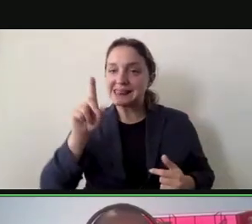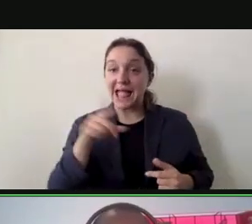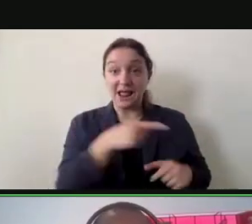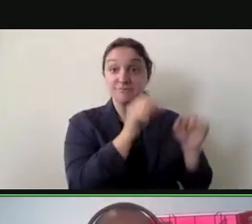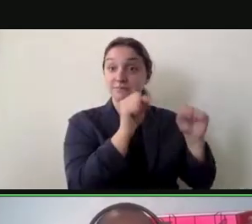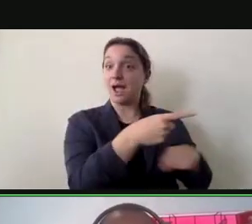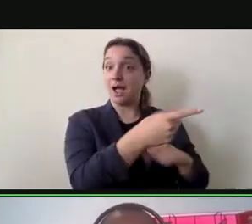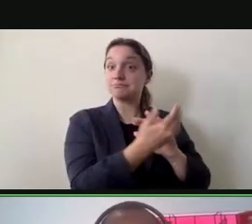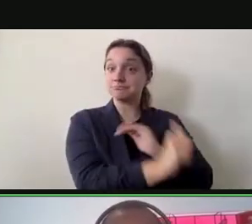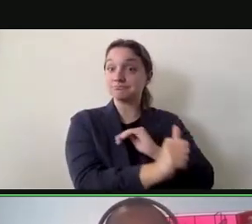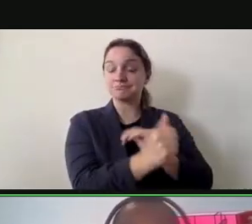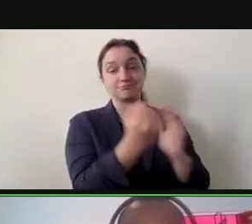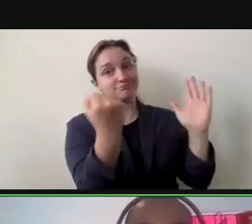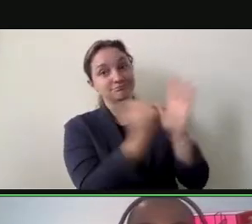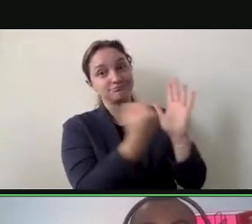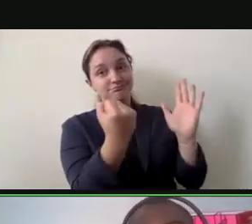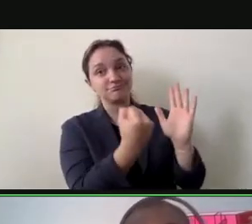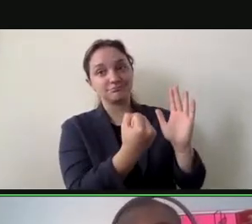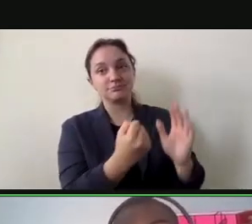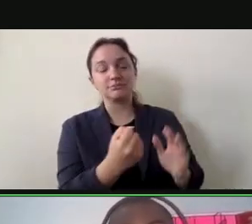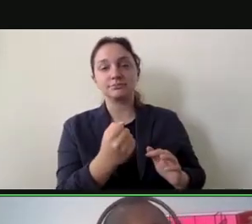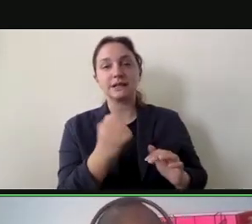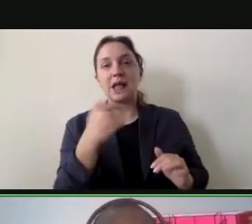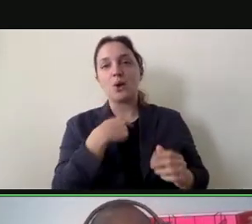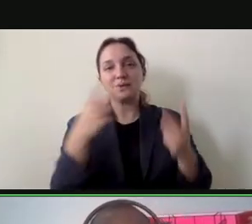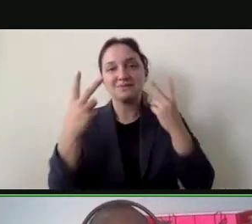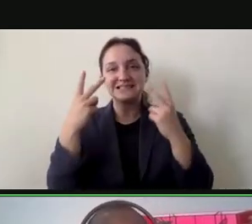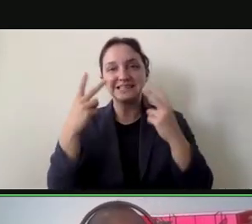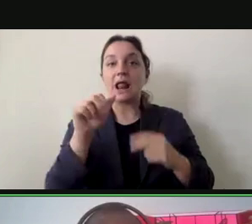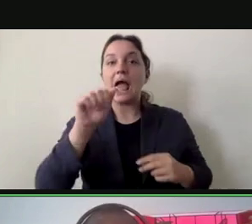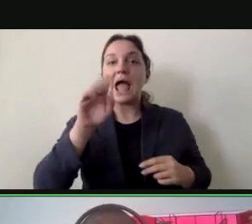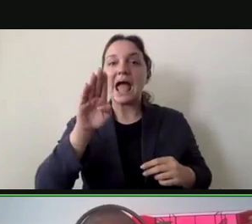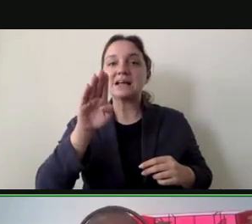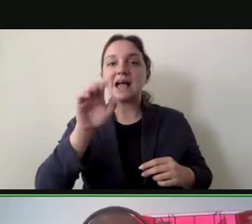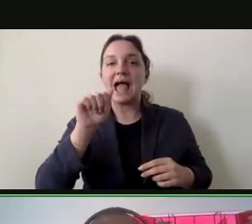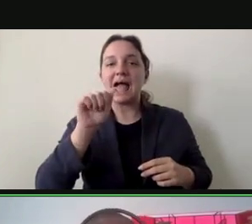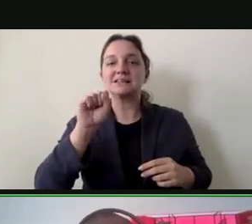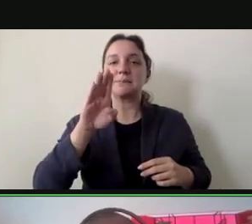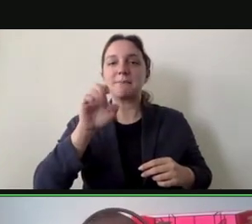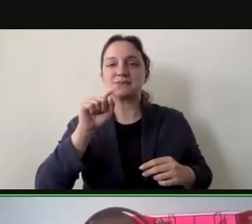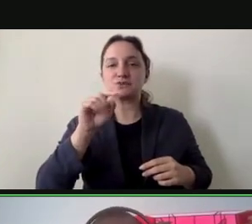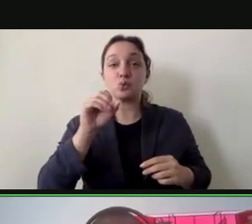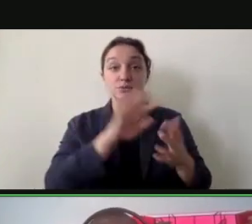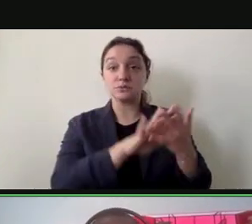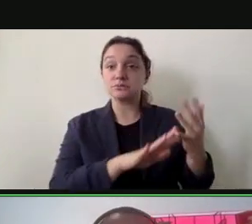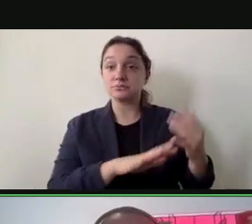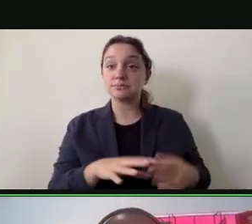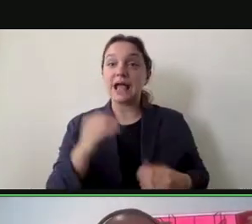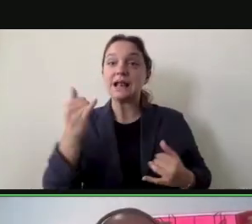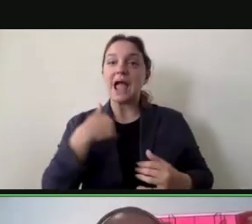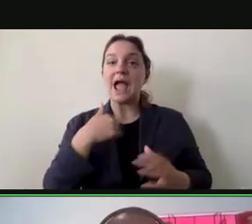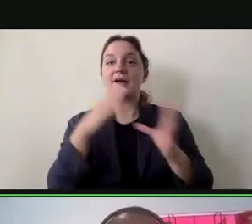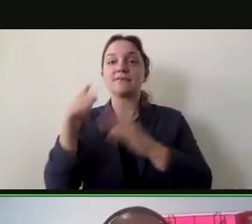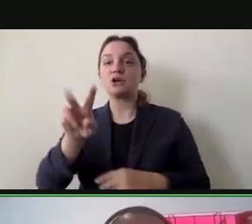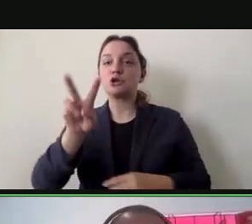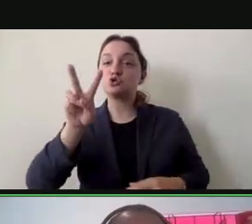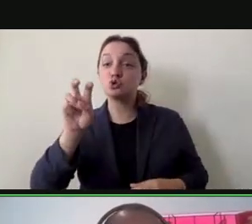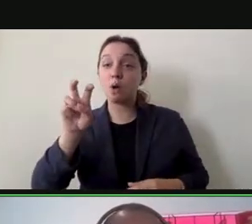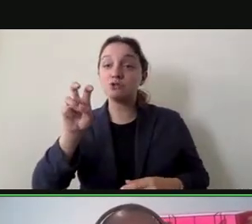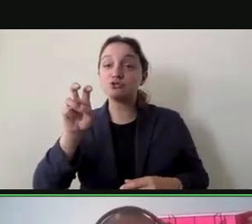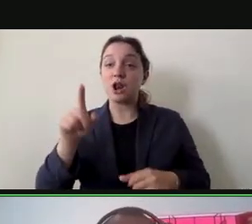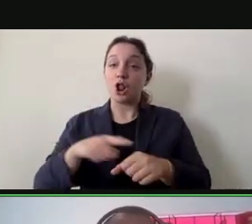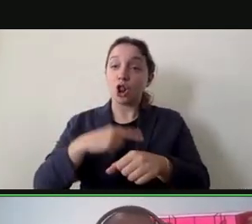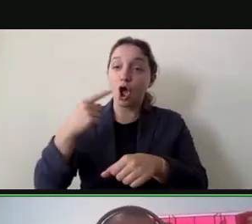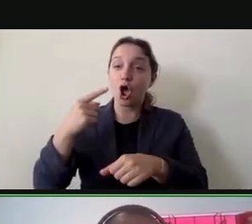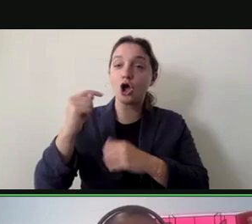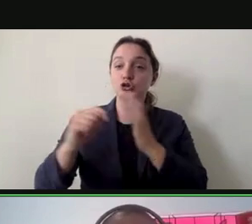need environmental justice. And so far we've gotten 200 people long-term full-time jobs outside of our